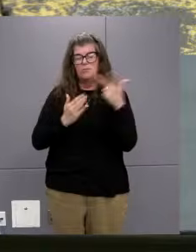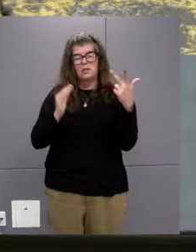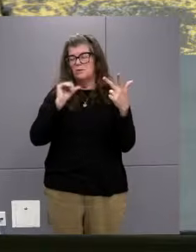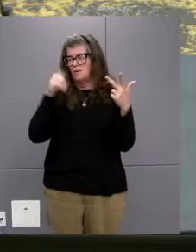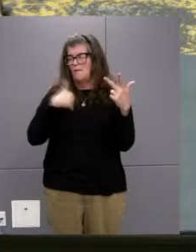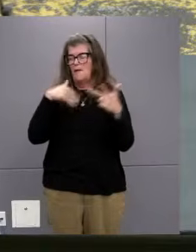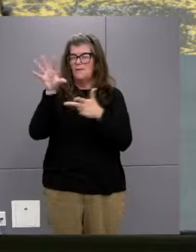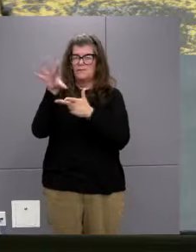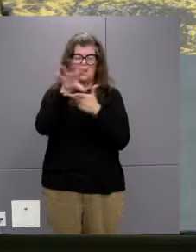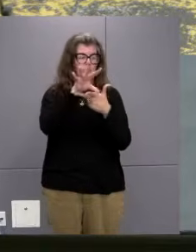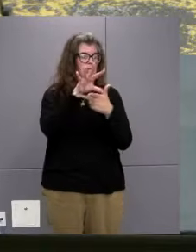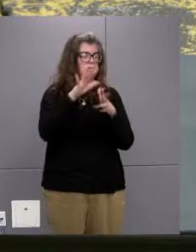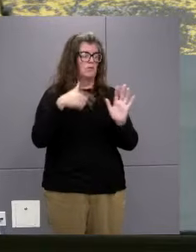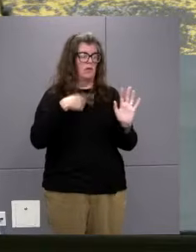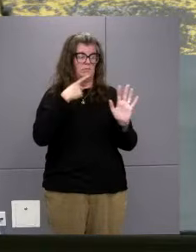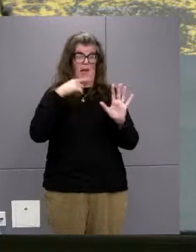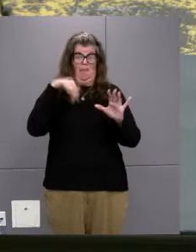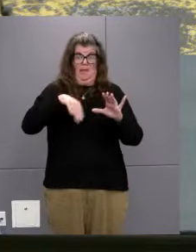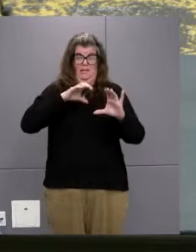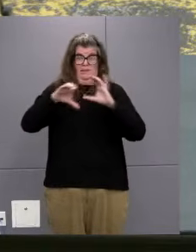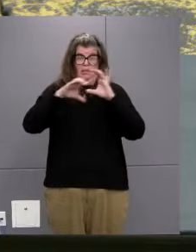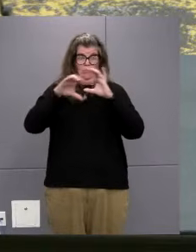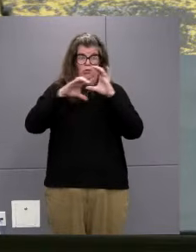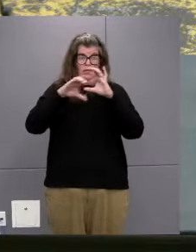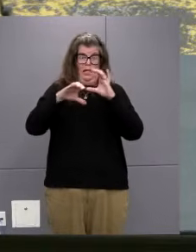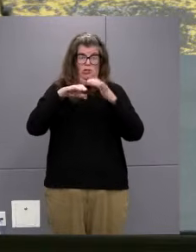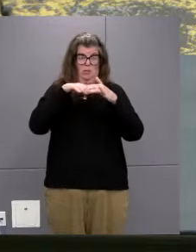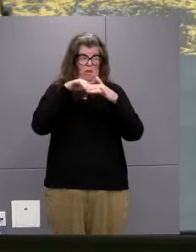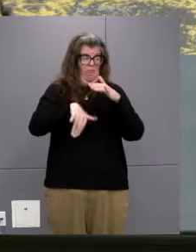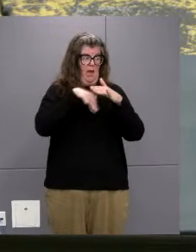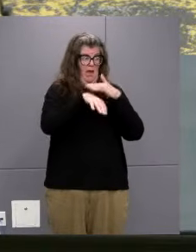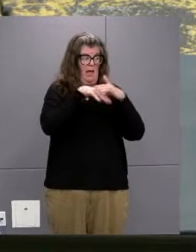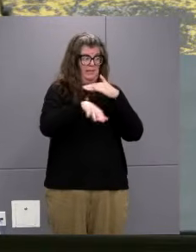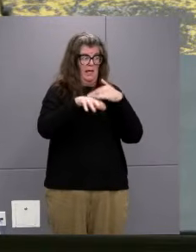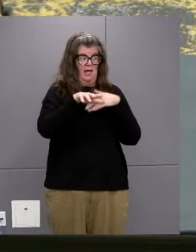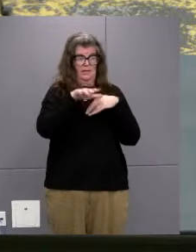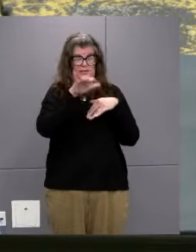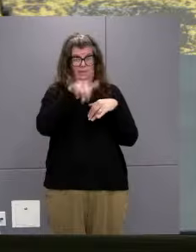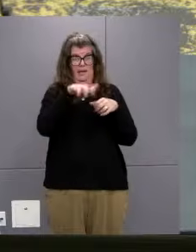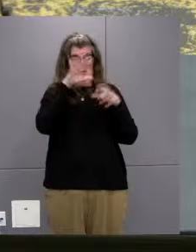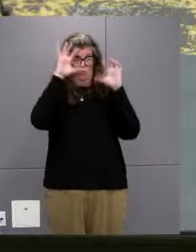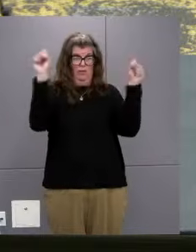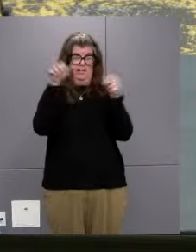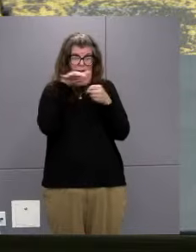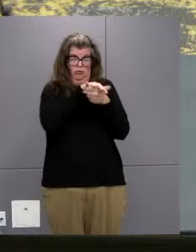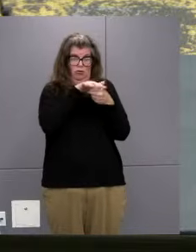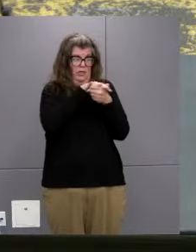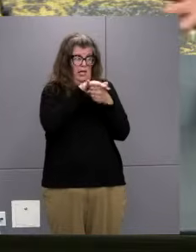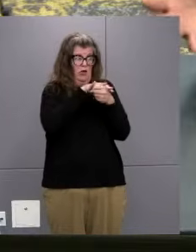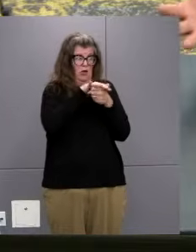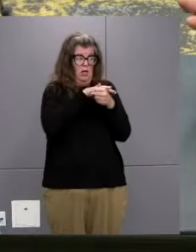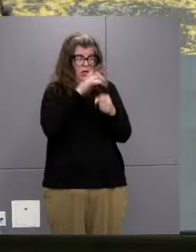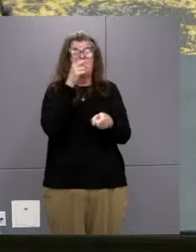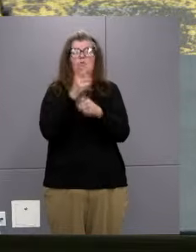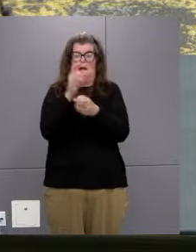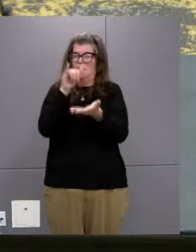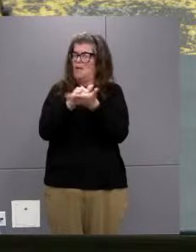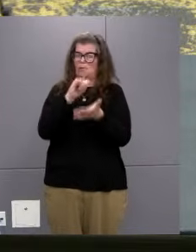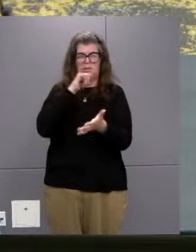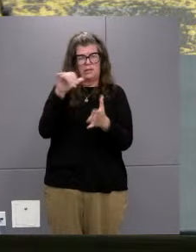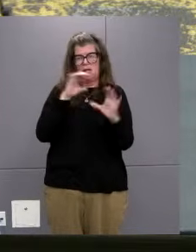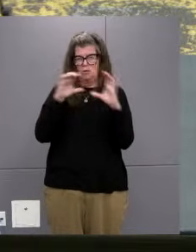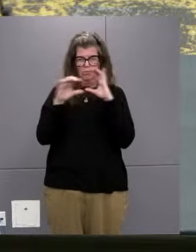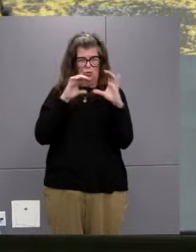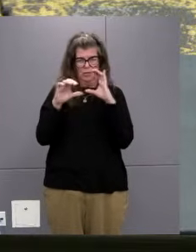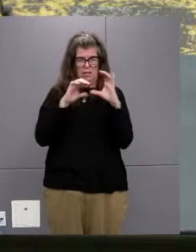I'm trying to say is this communication about that access and that wing being turned on, you know, you're right, that was not communicated, I don't